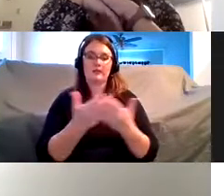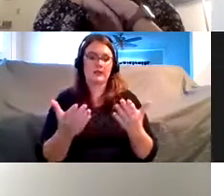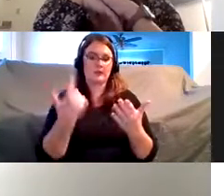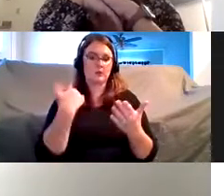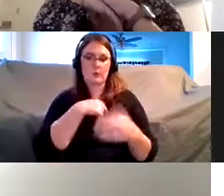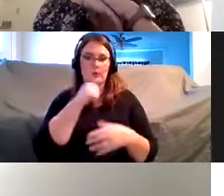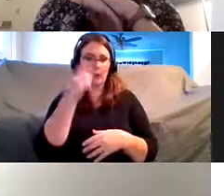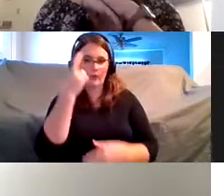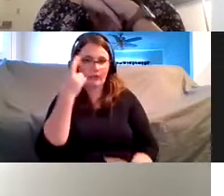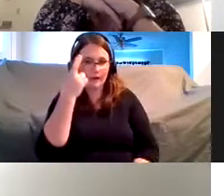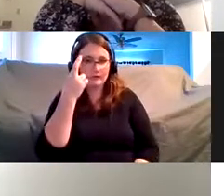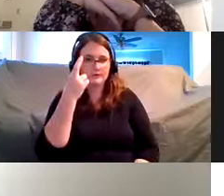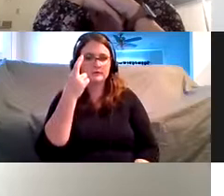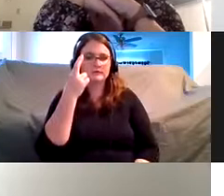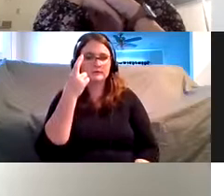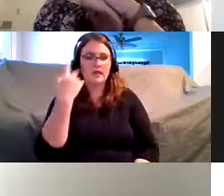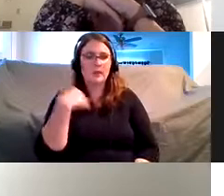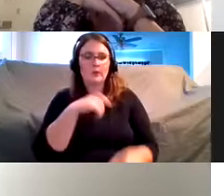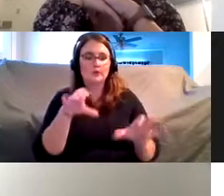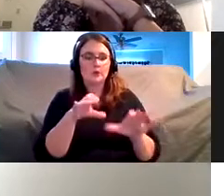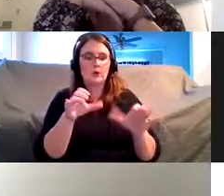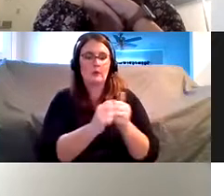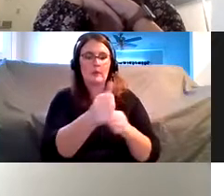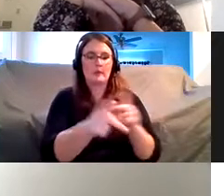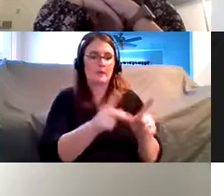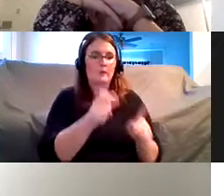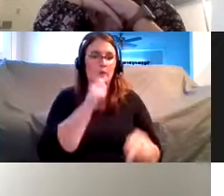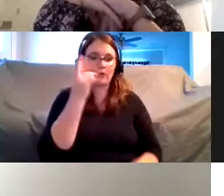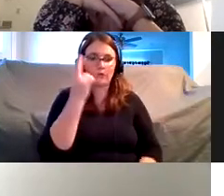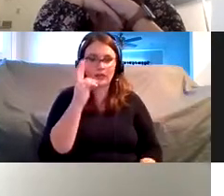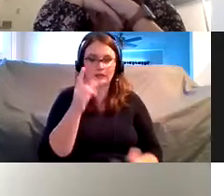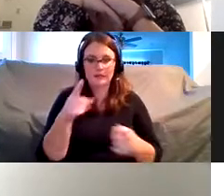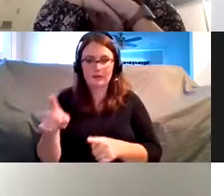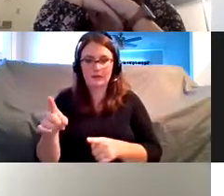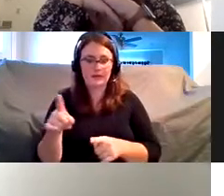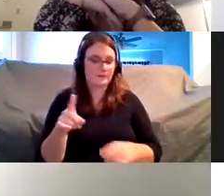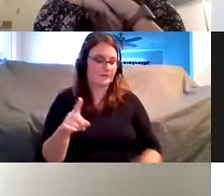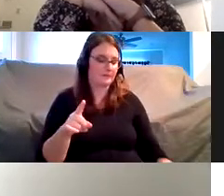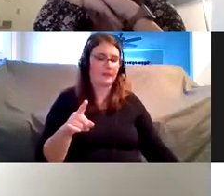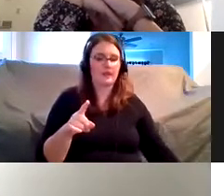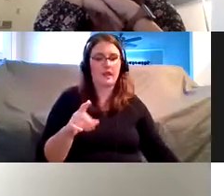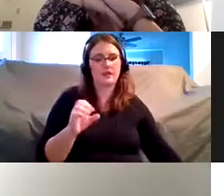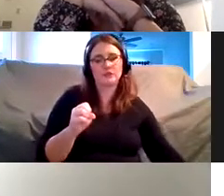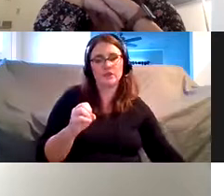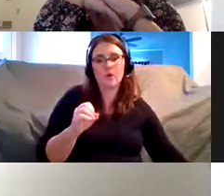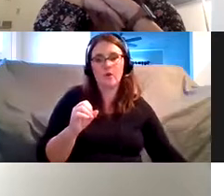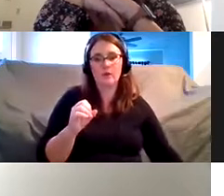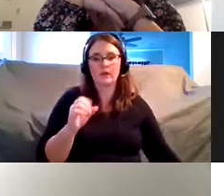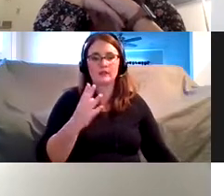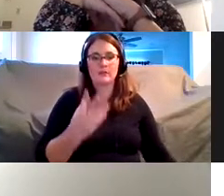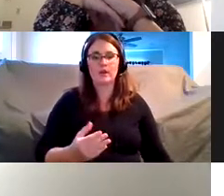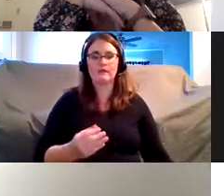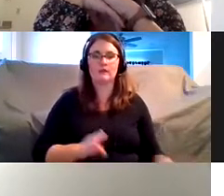that upon others, right? And that's part of the growth that we need to work on.